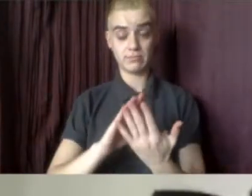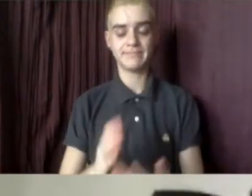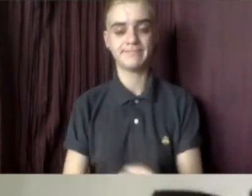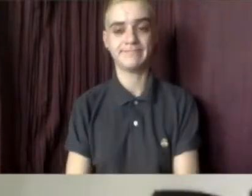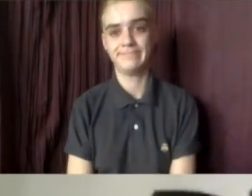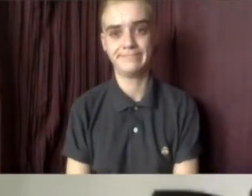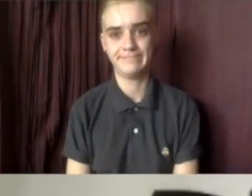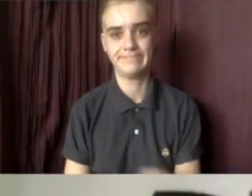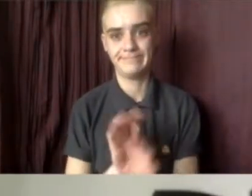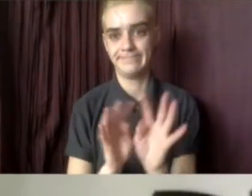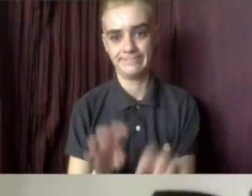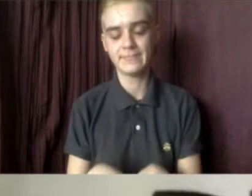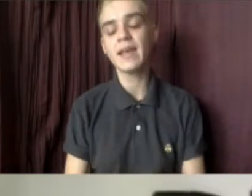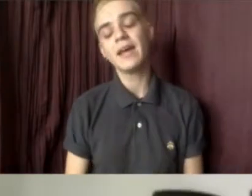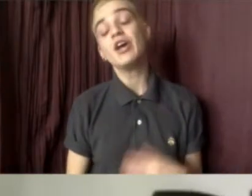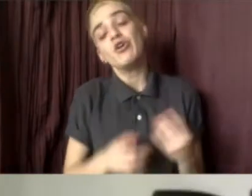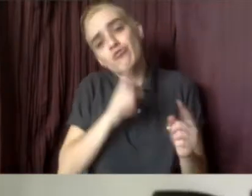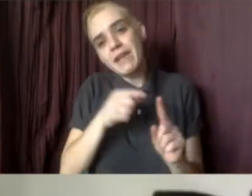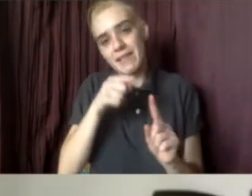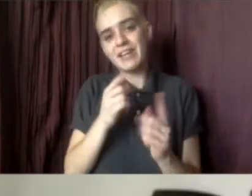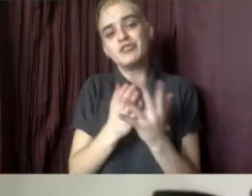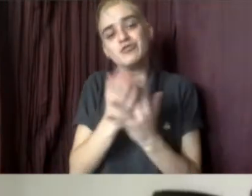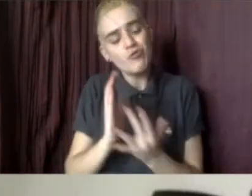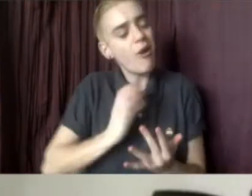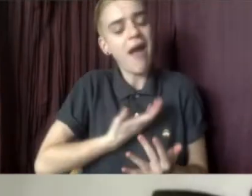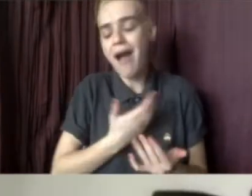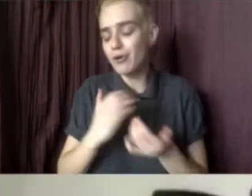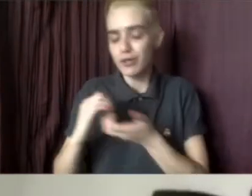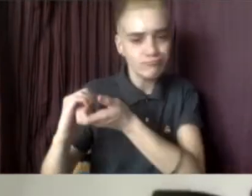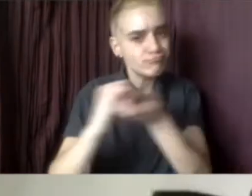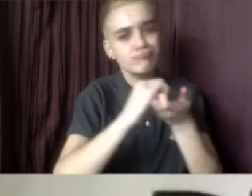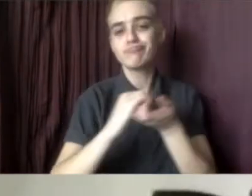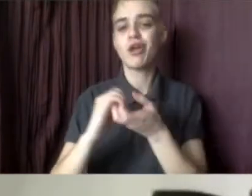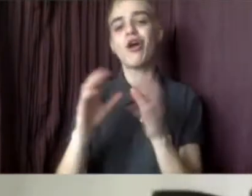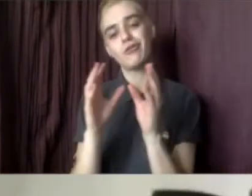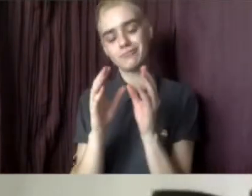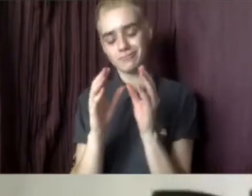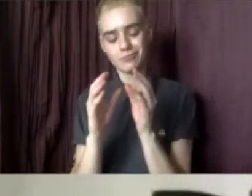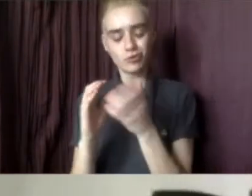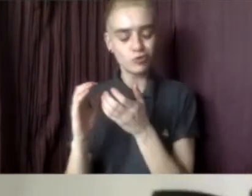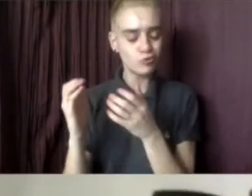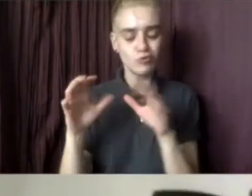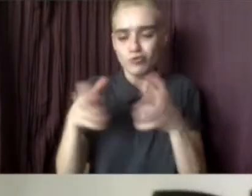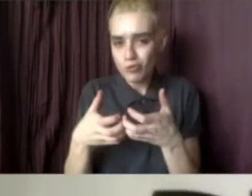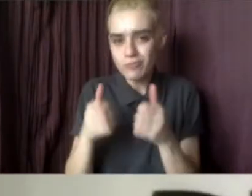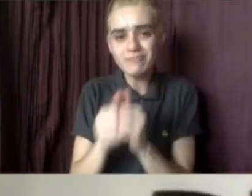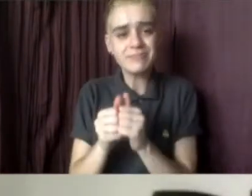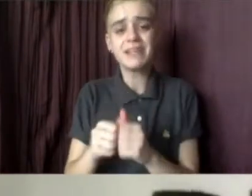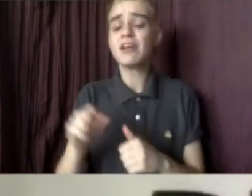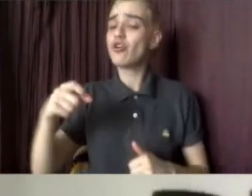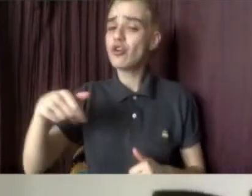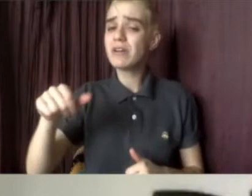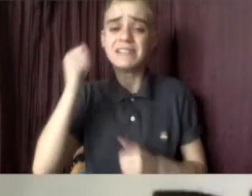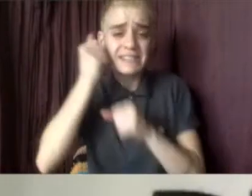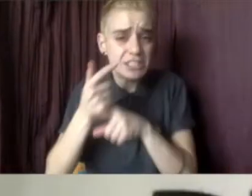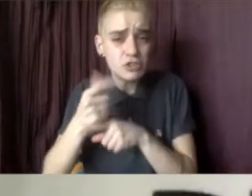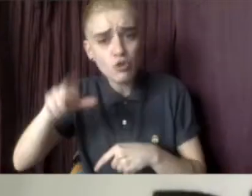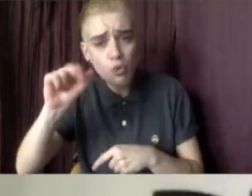And actually what's happening is we create these great laws, and even in HR 1, and we discuss this, we're not funding